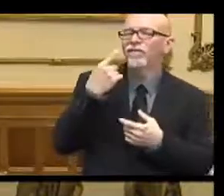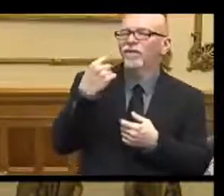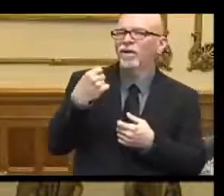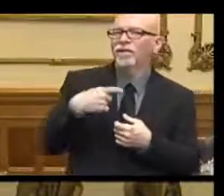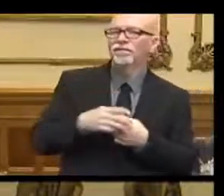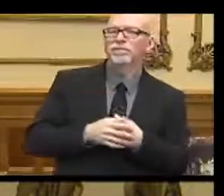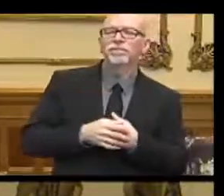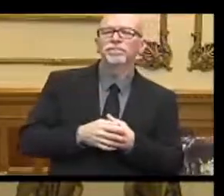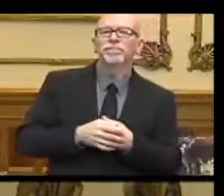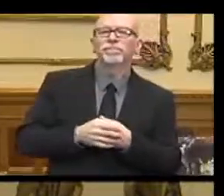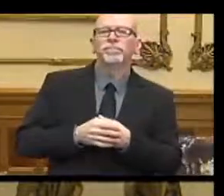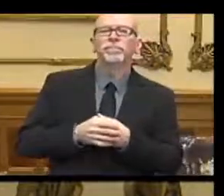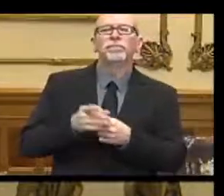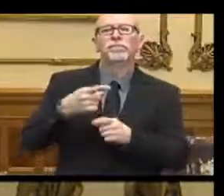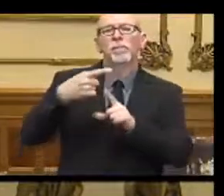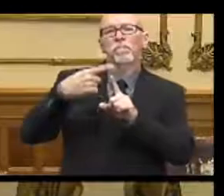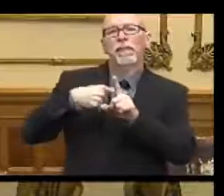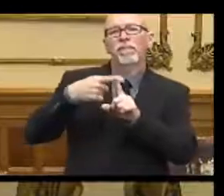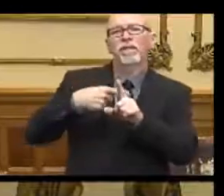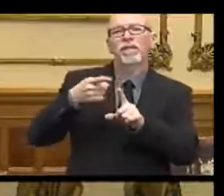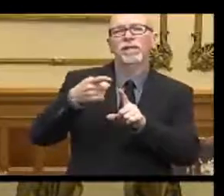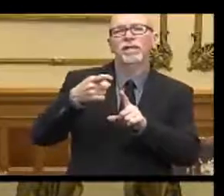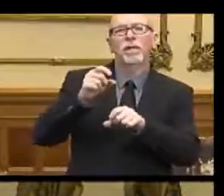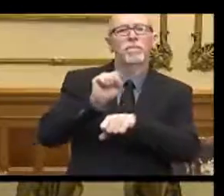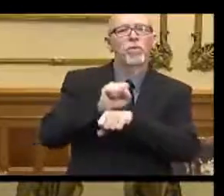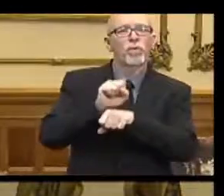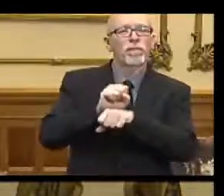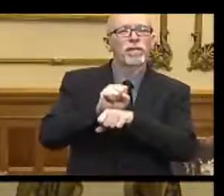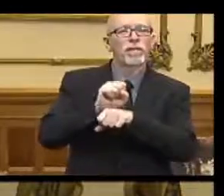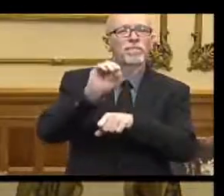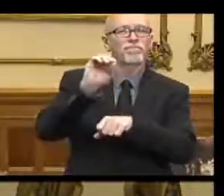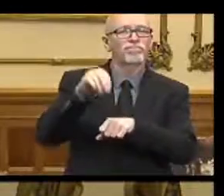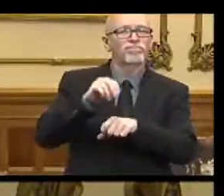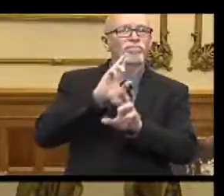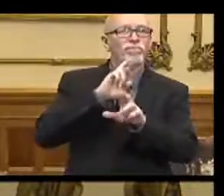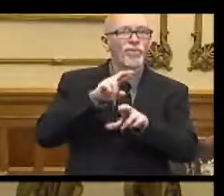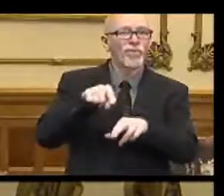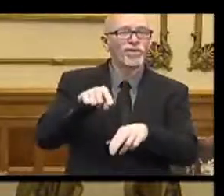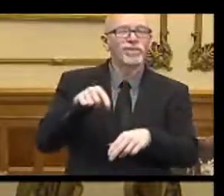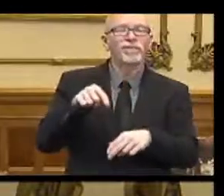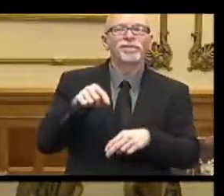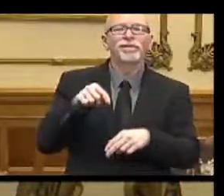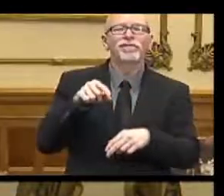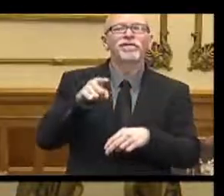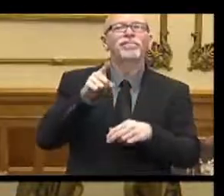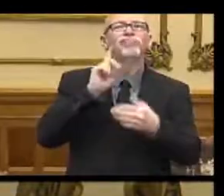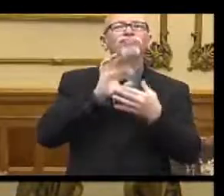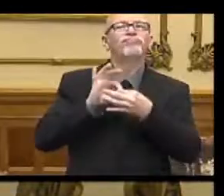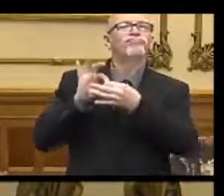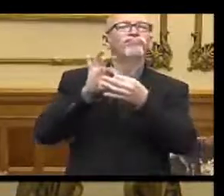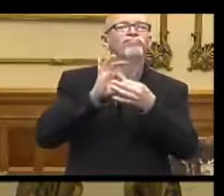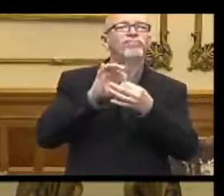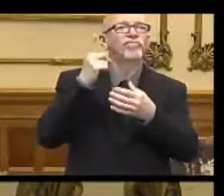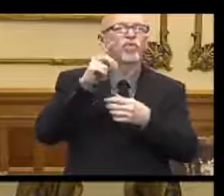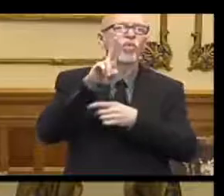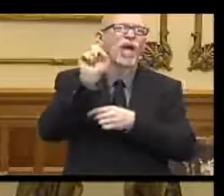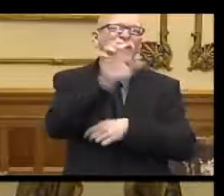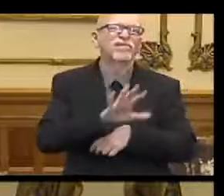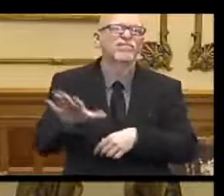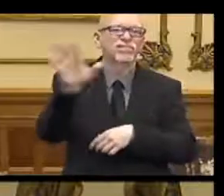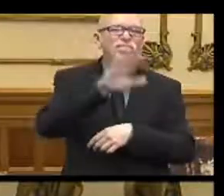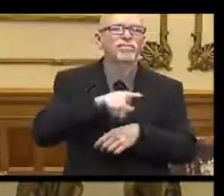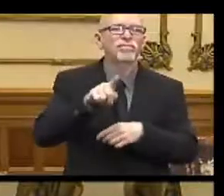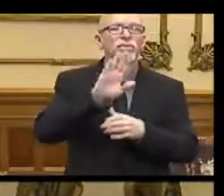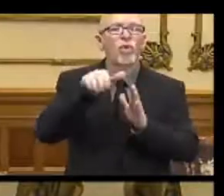asking. The monthly employment report is a coordinated effort throughout the nation. All